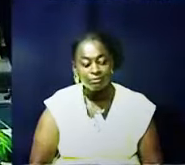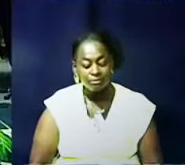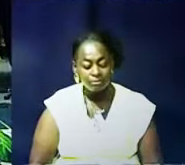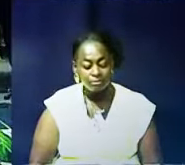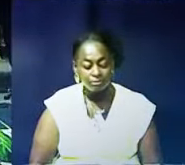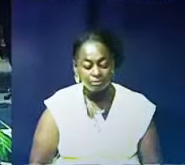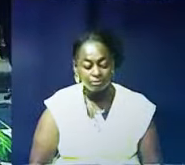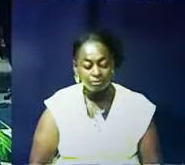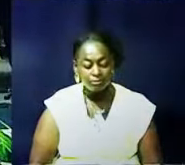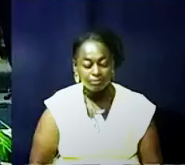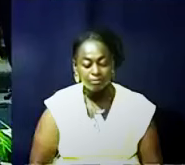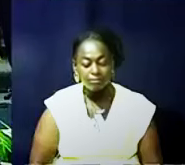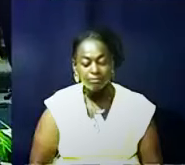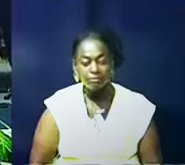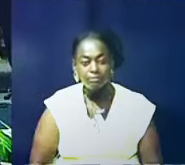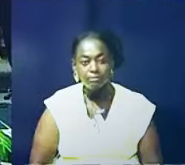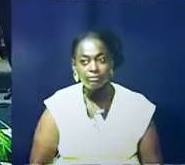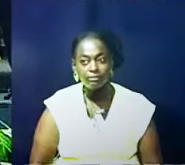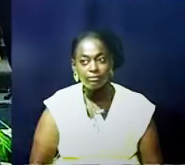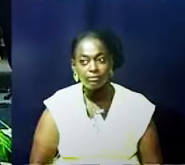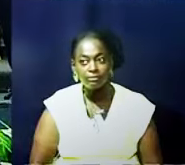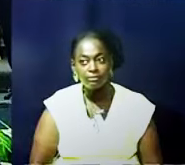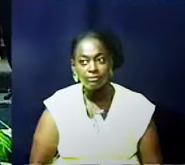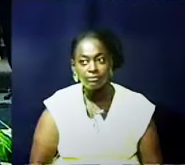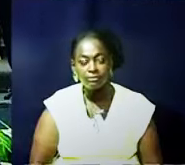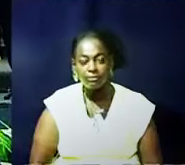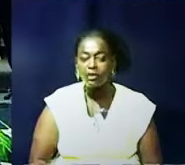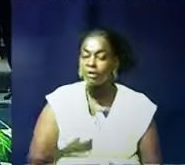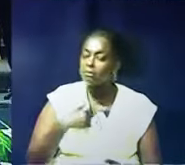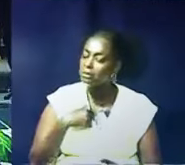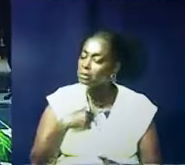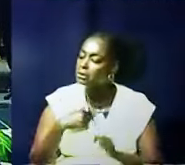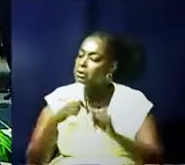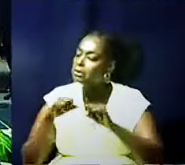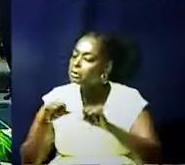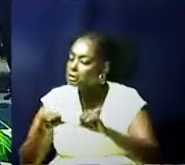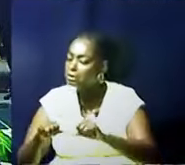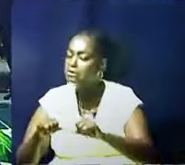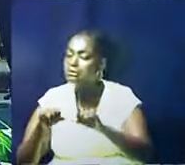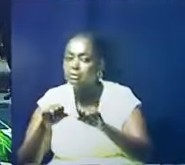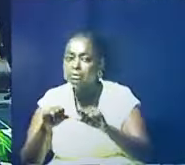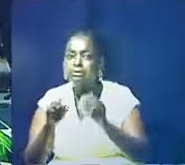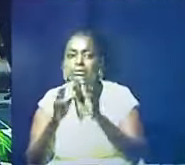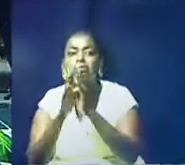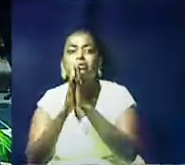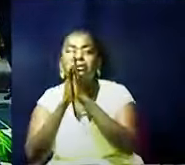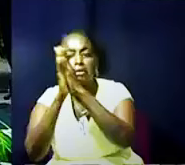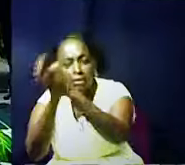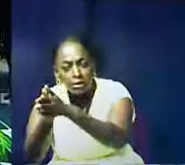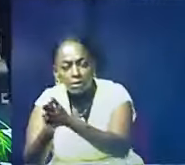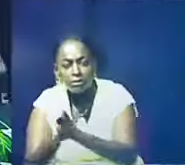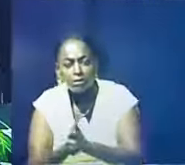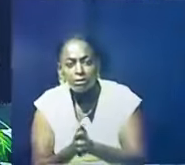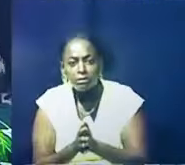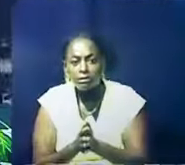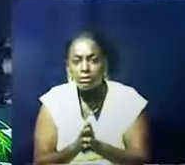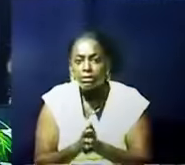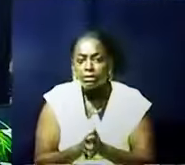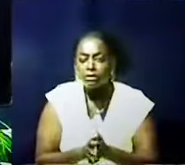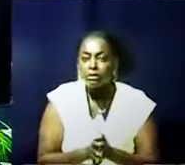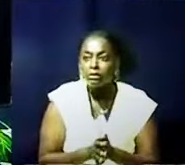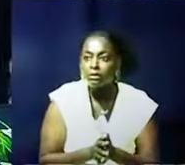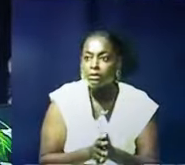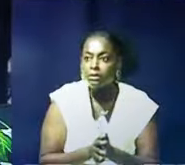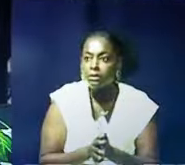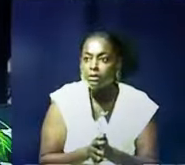Then I went on to ask that, how did you see the message? Because the message was very